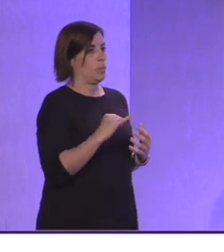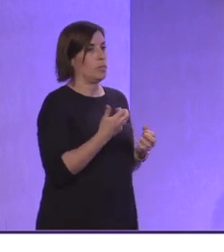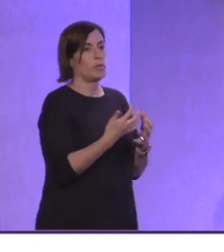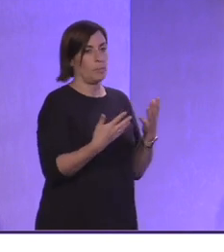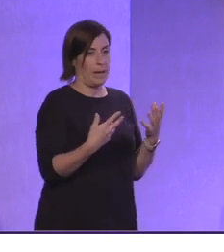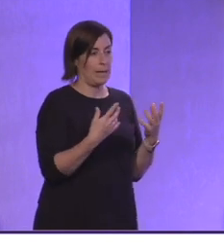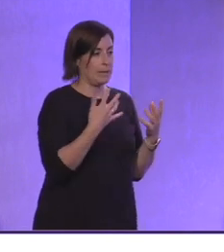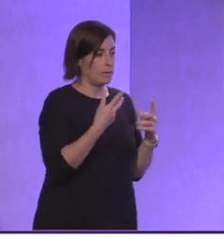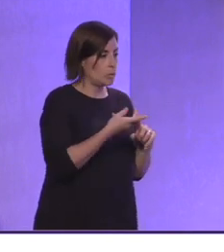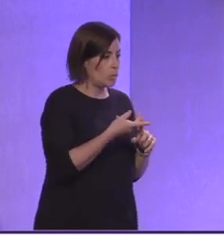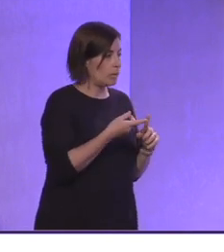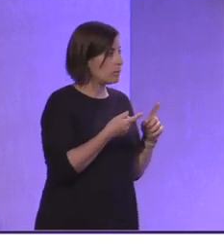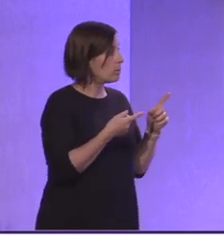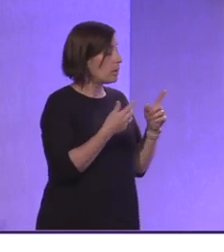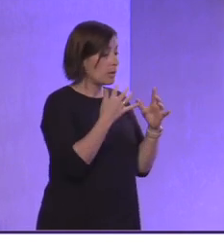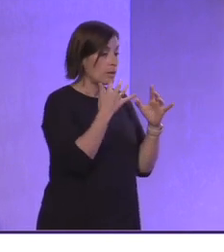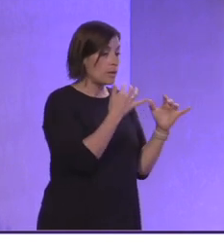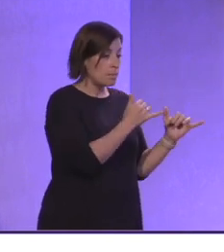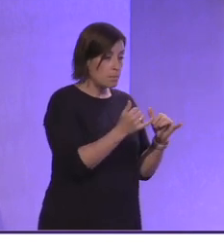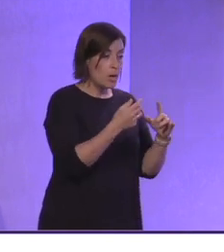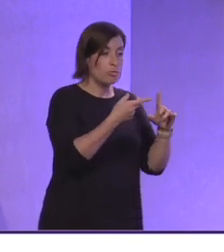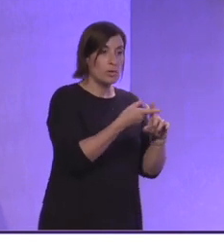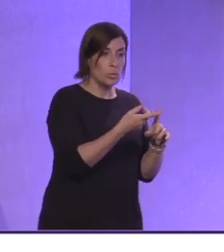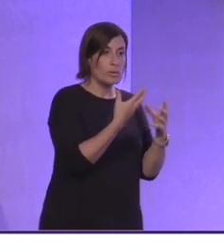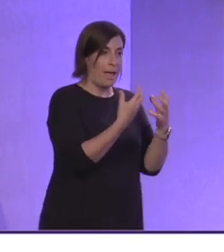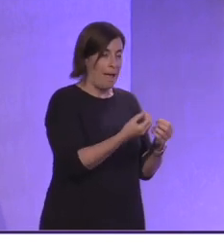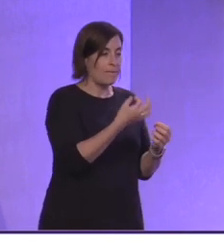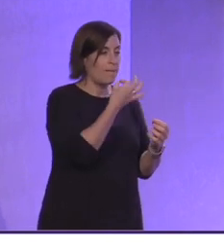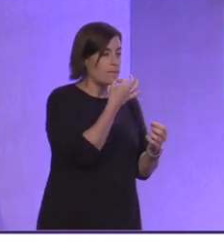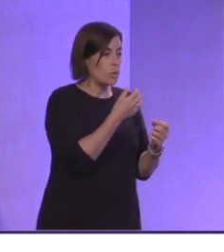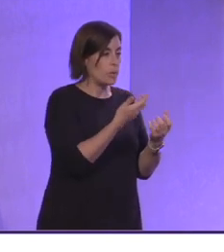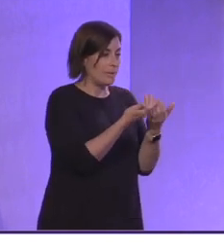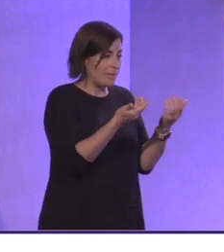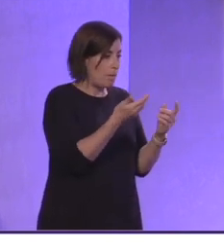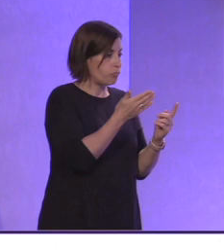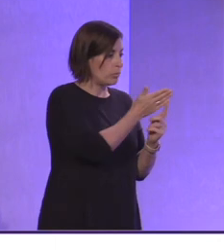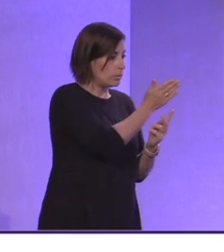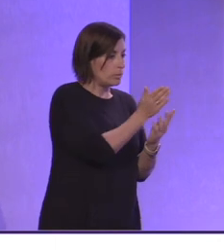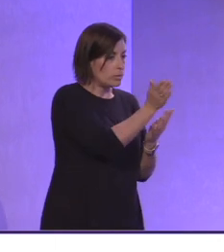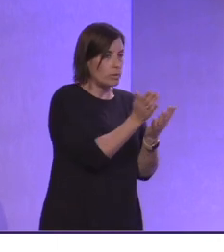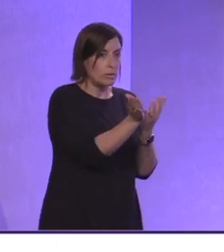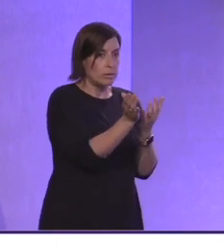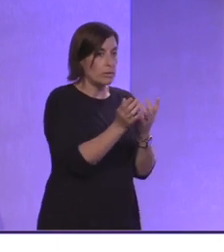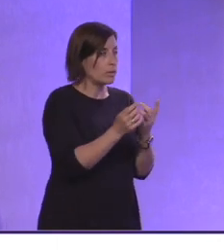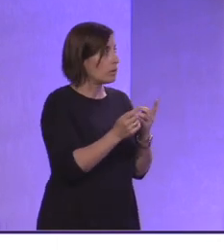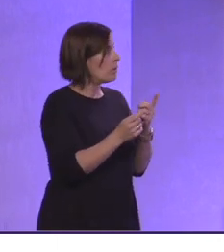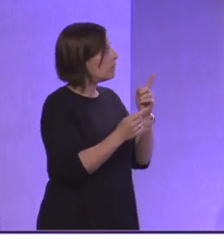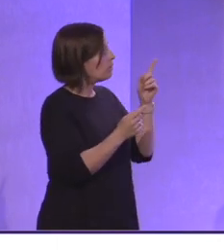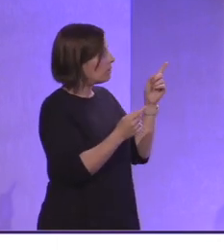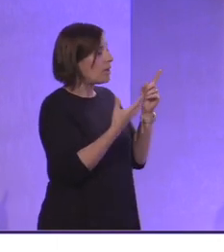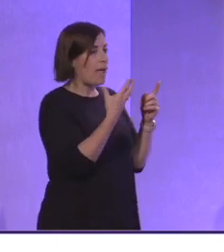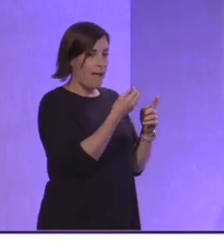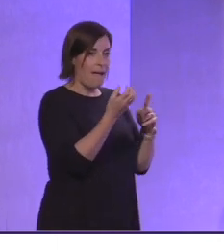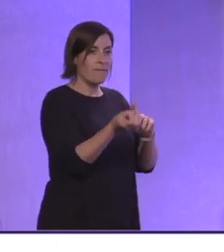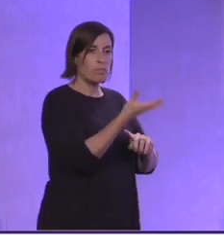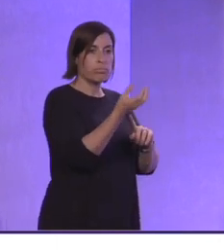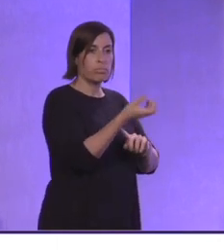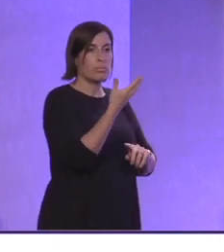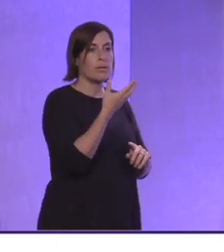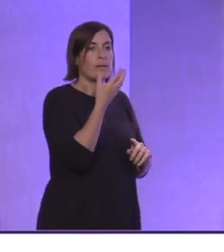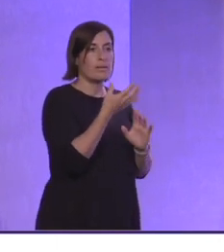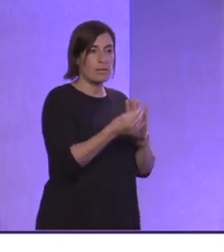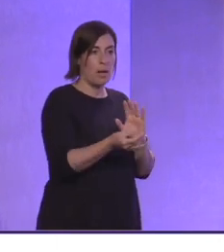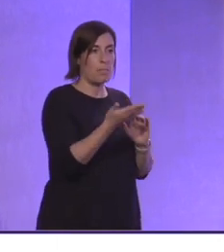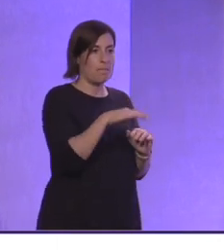usually tend to categorize monitoring tools into a few capabilities. The tools that you would see in the next few slides are just a few examples of the ones that we use at